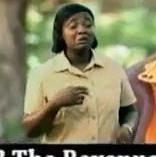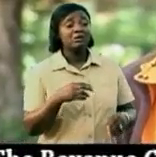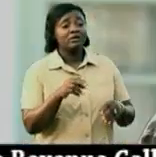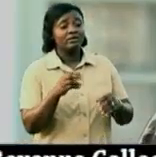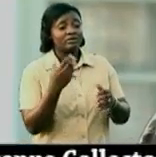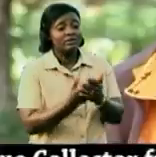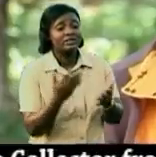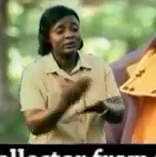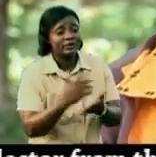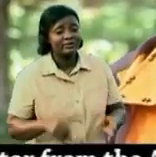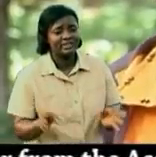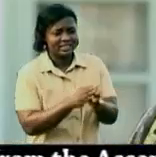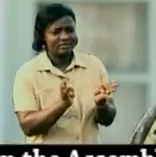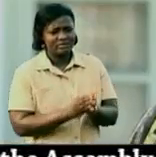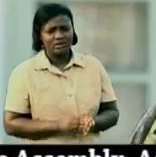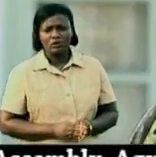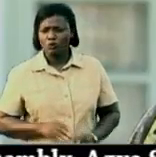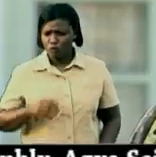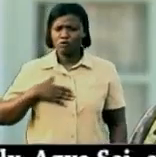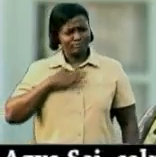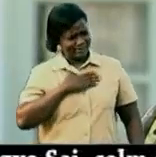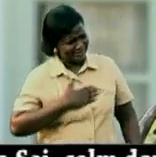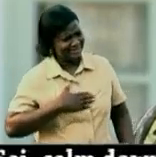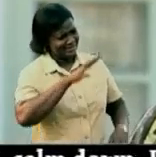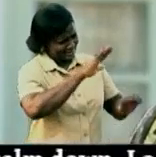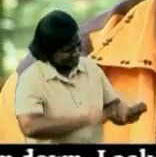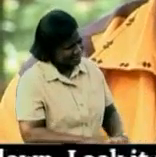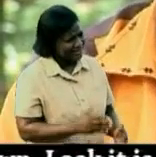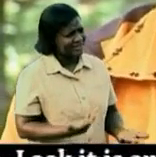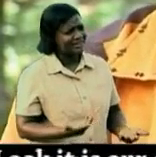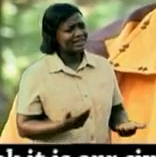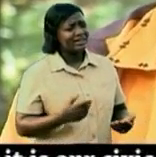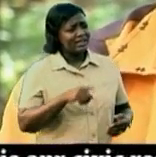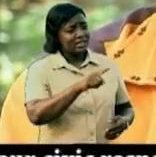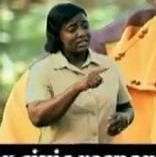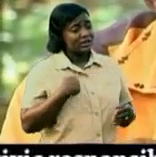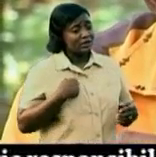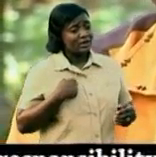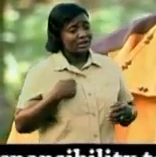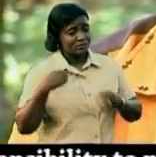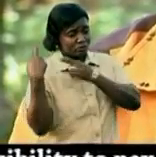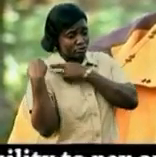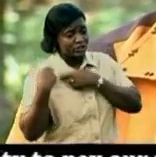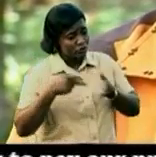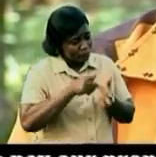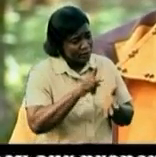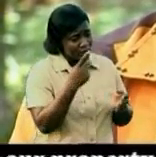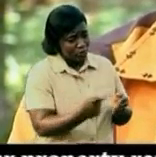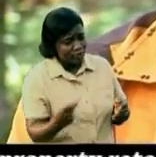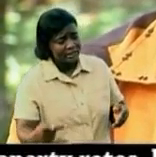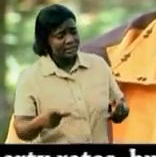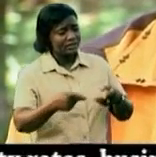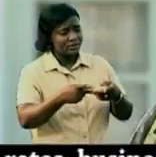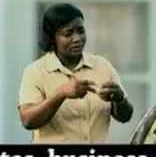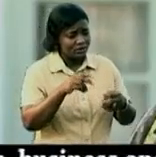Just calm down. Look, it is our civic responsibility to pay our property rates, business operating permit,